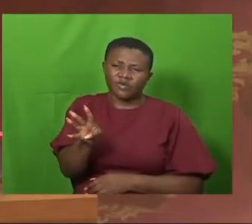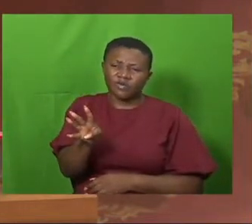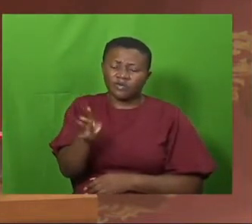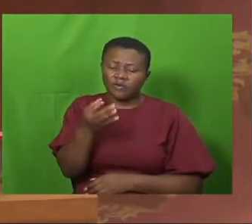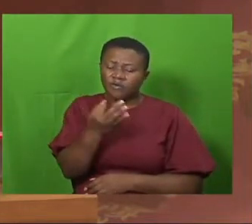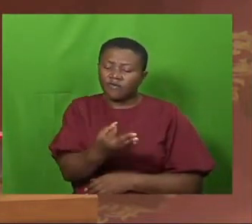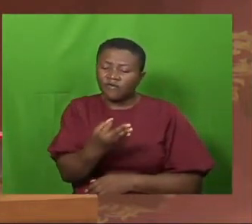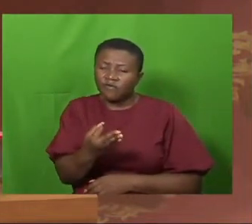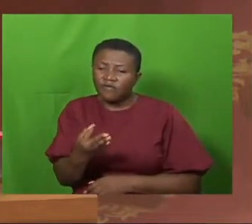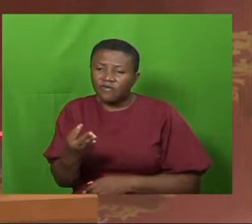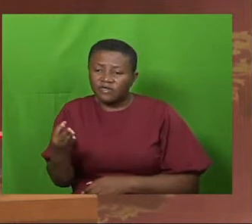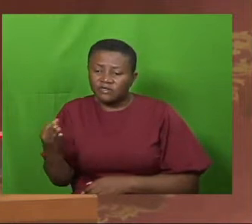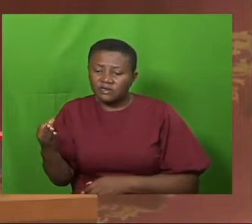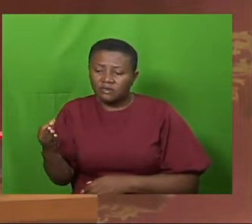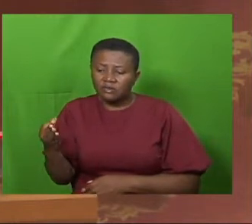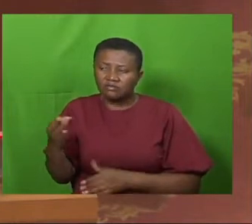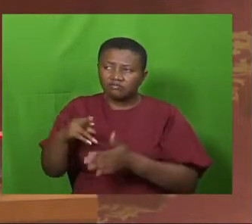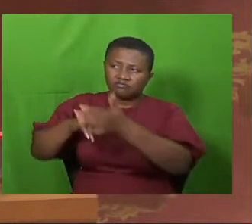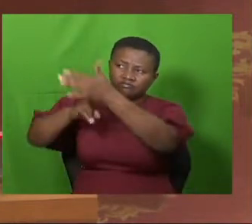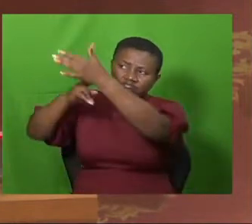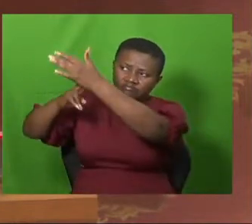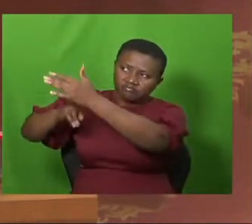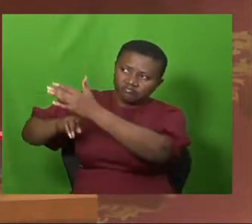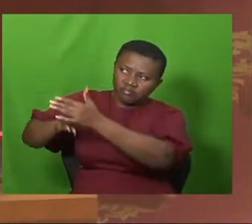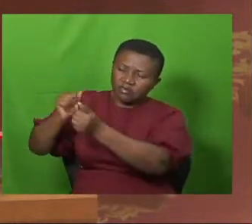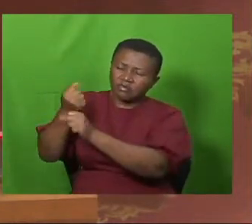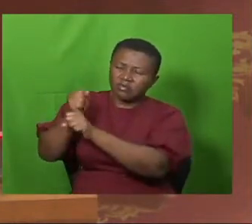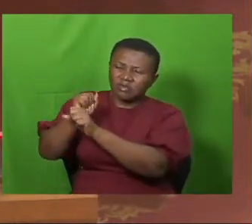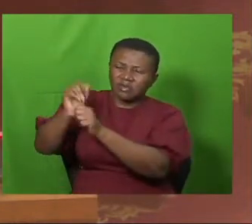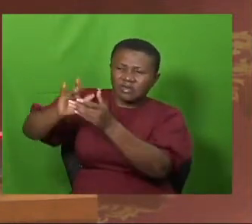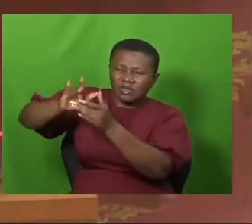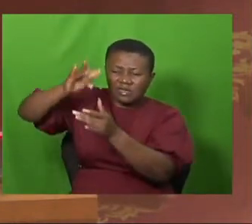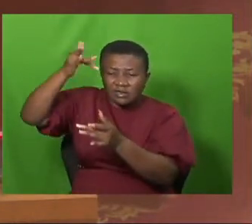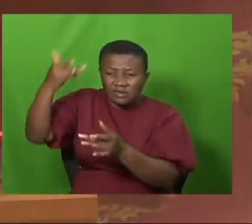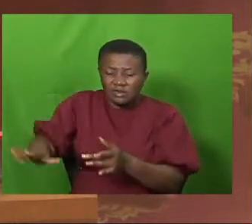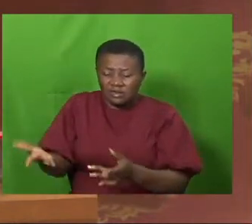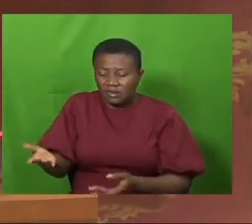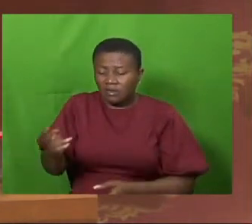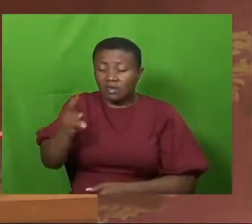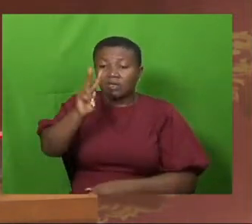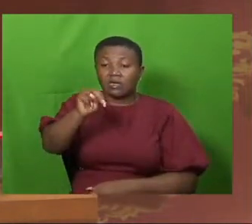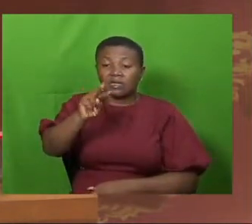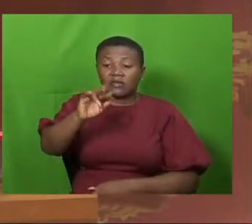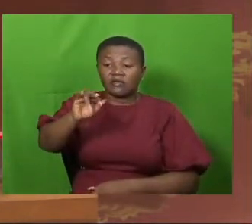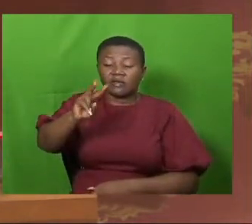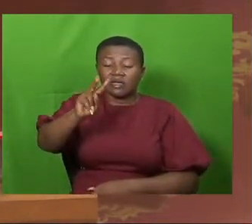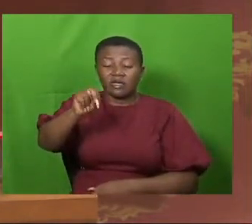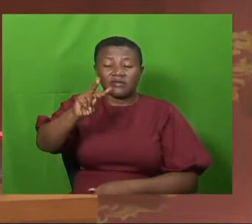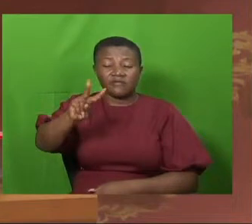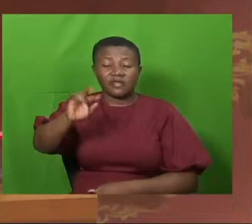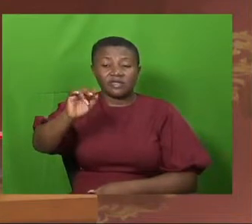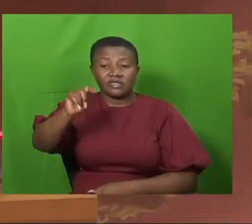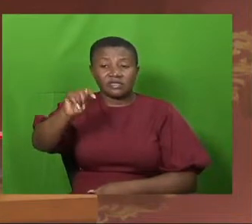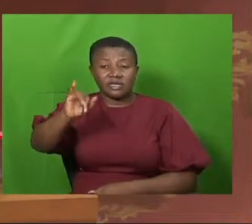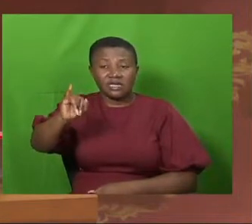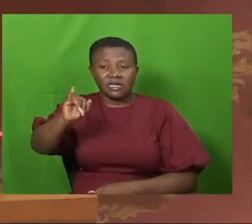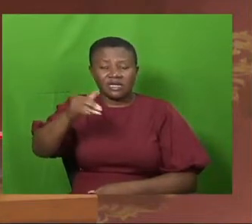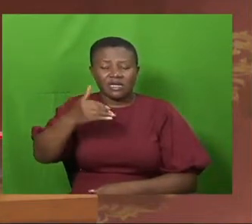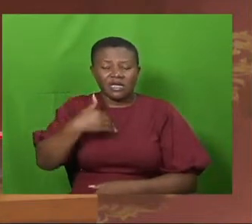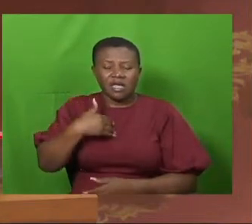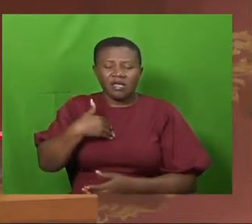facilities have been renovated, and the NVTI has recruited over 3,400